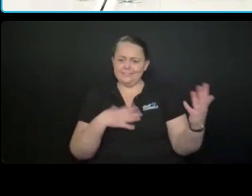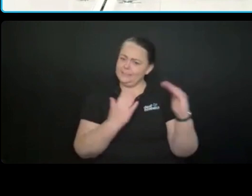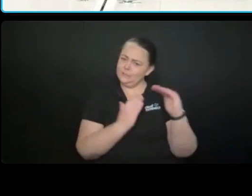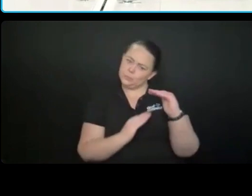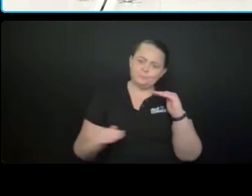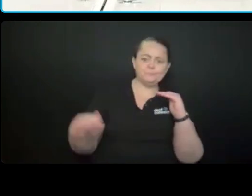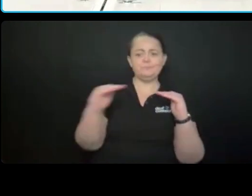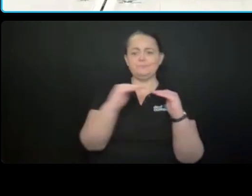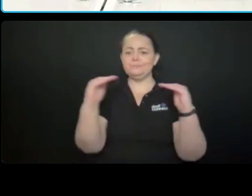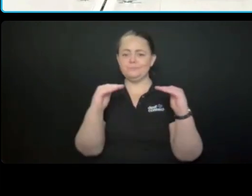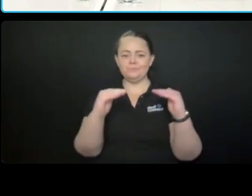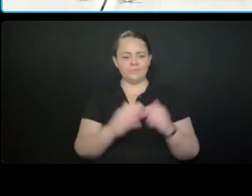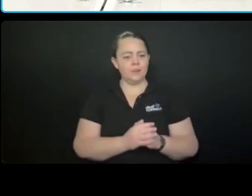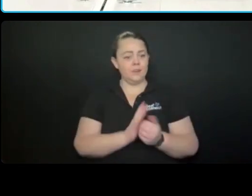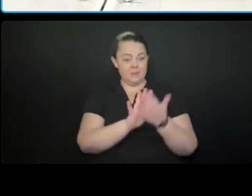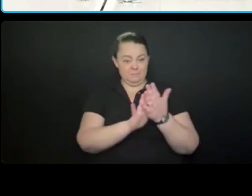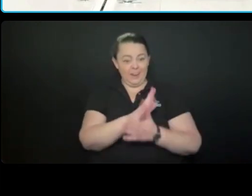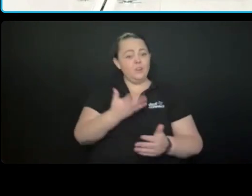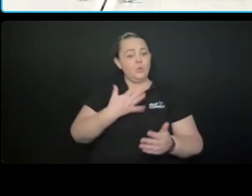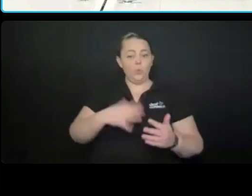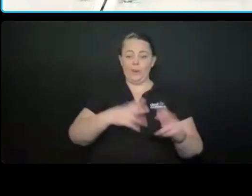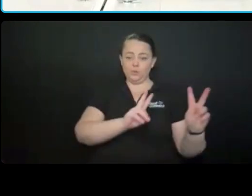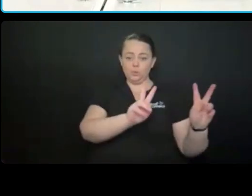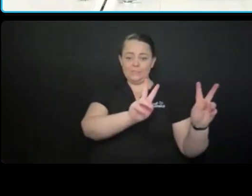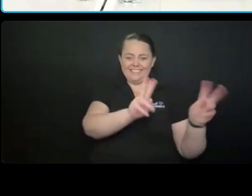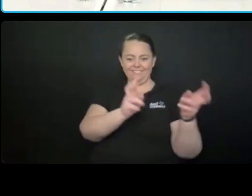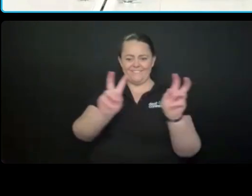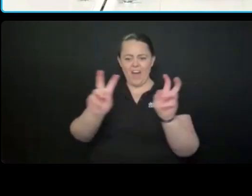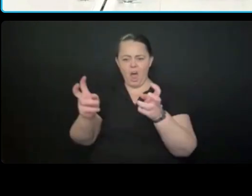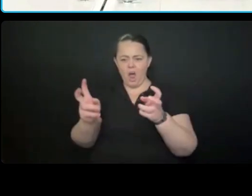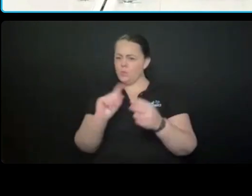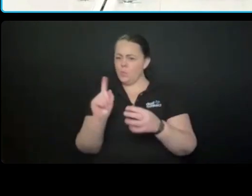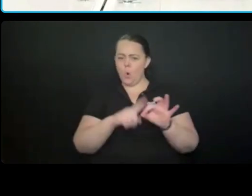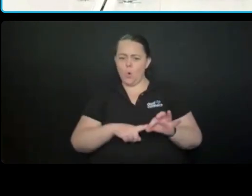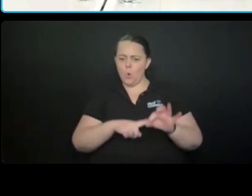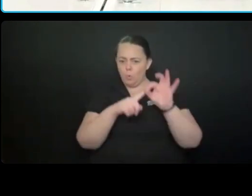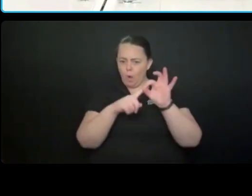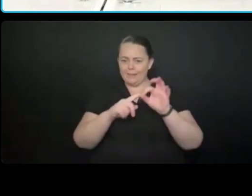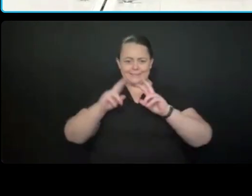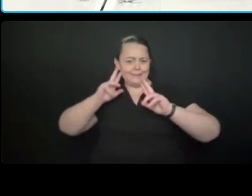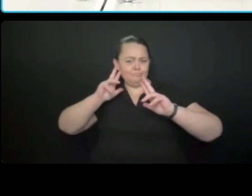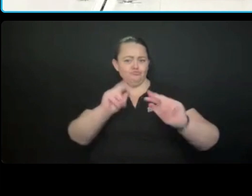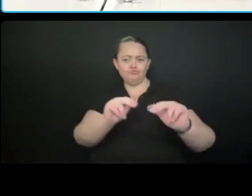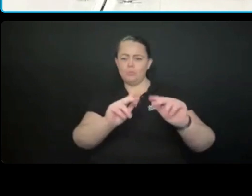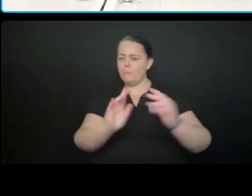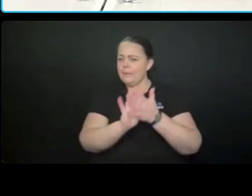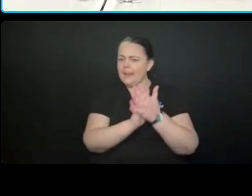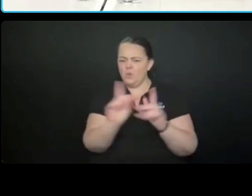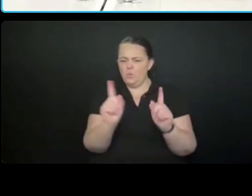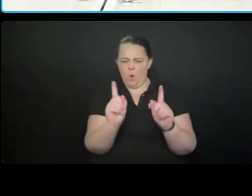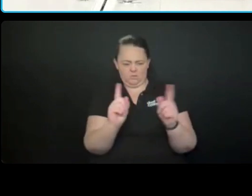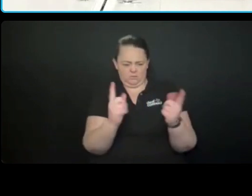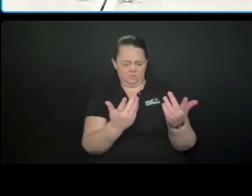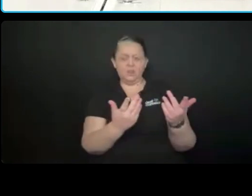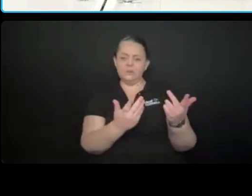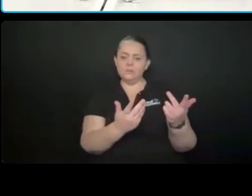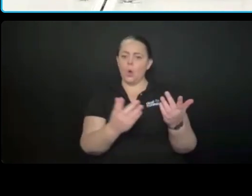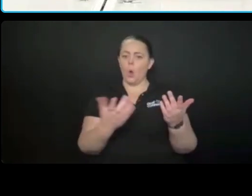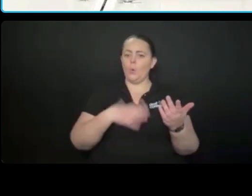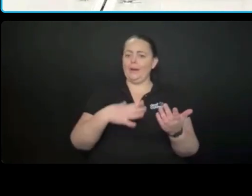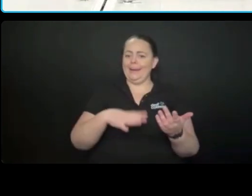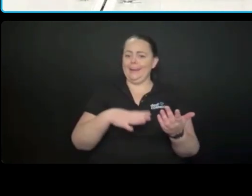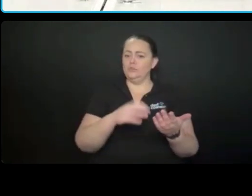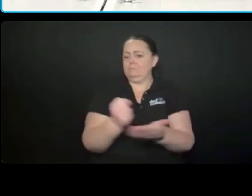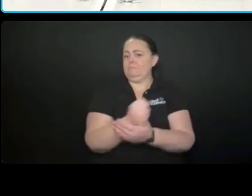defined, understood and be capable of being measured. And the current data in the system is fragmented, and it makes it difficult